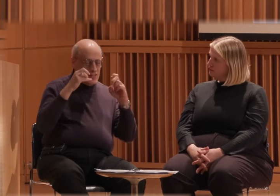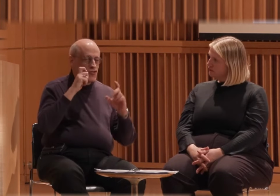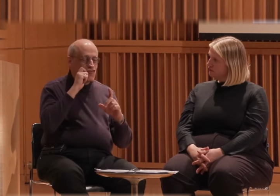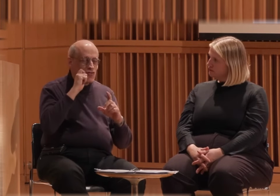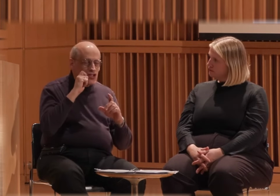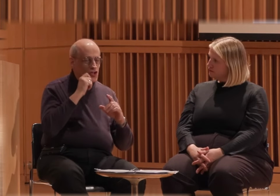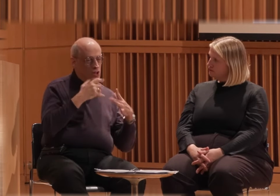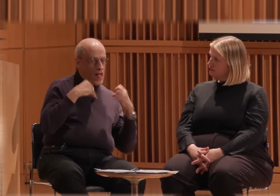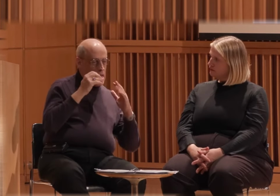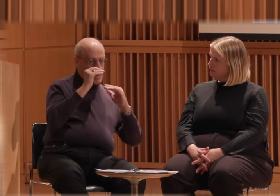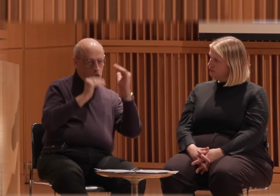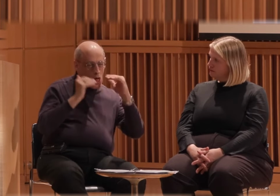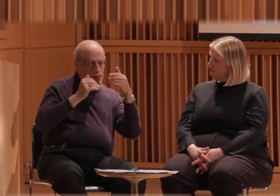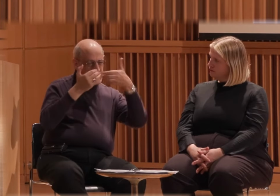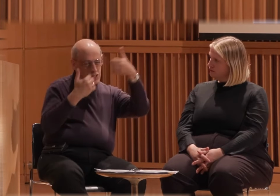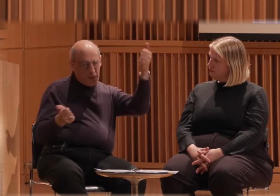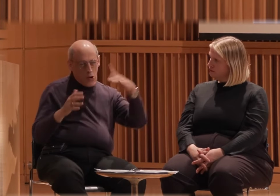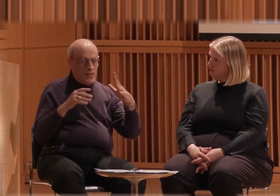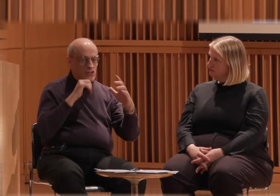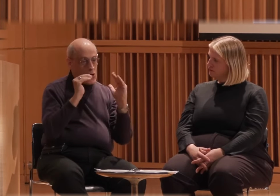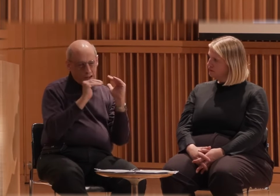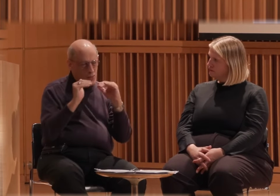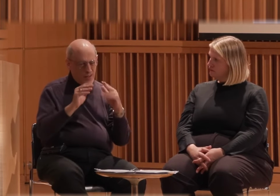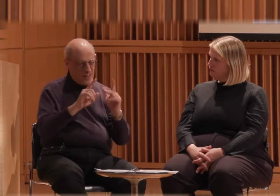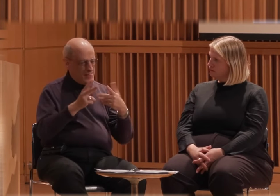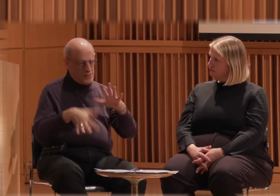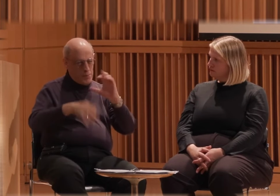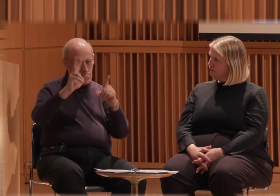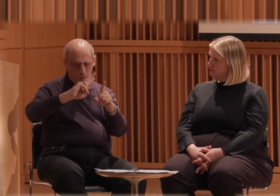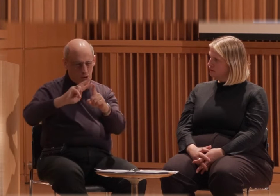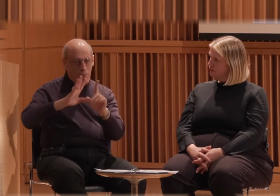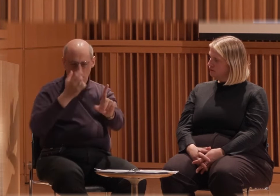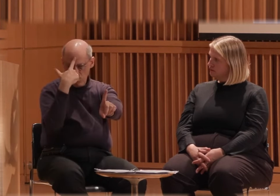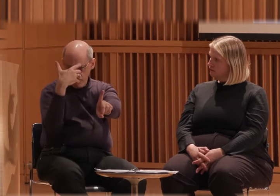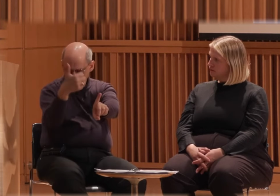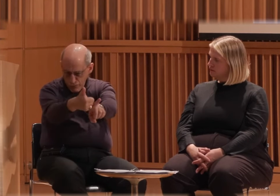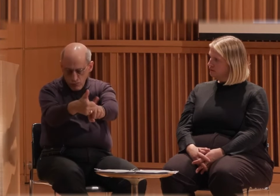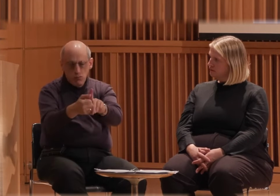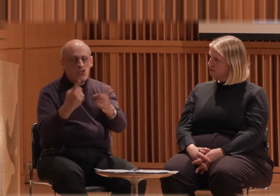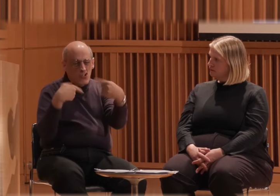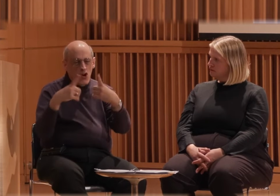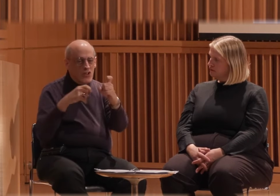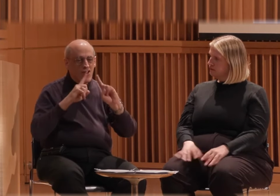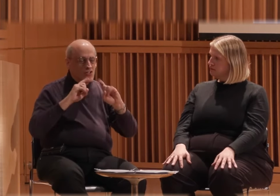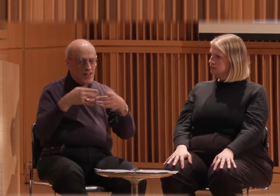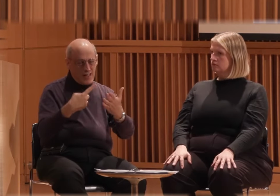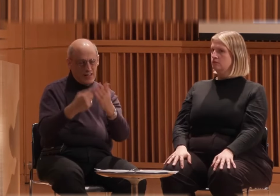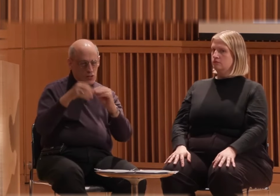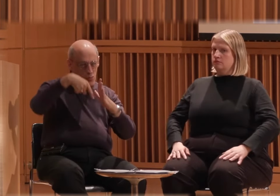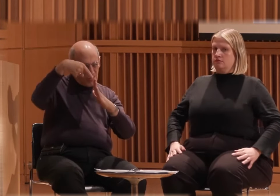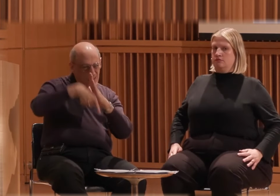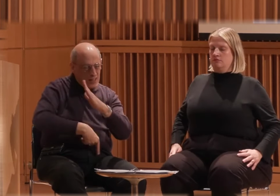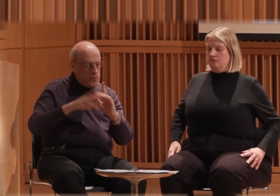health inequalities or disparities or inequities, whatever term you want to use, and in the question and answer session, I can go over why sometimes there have been